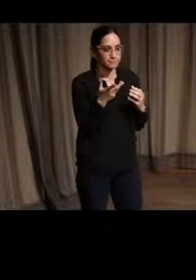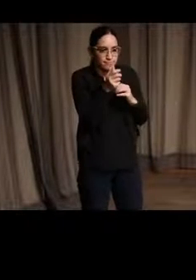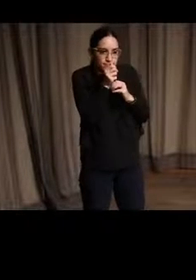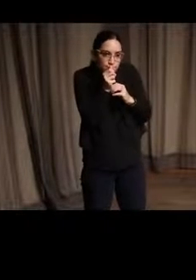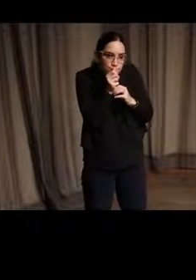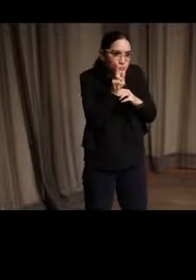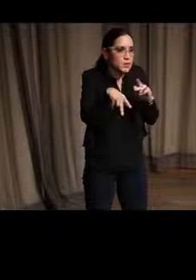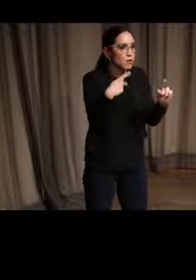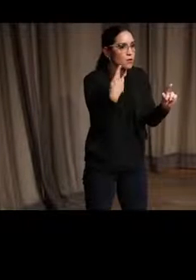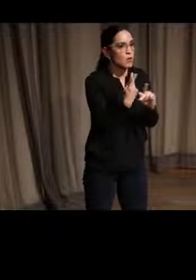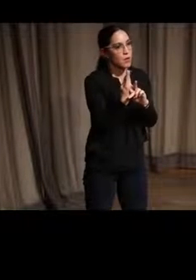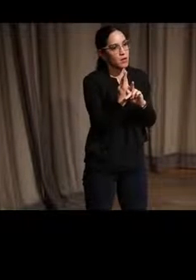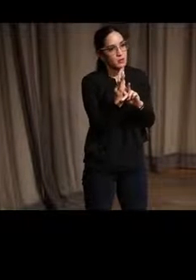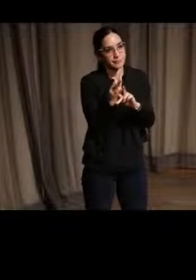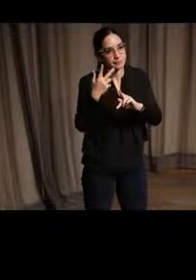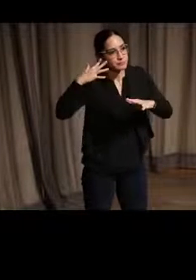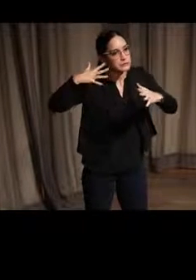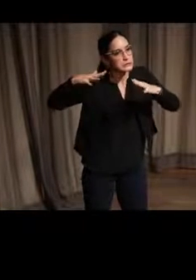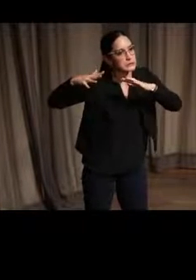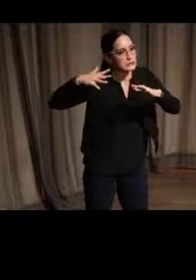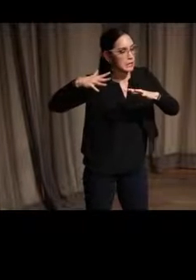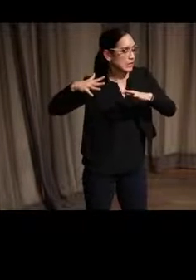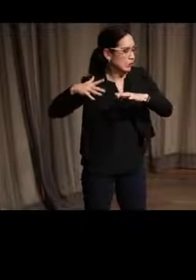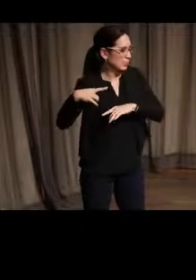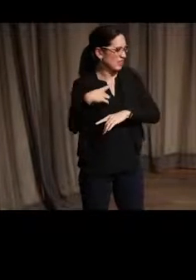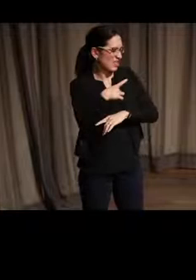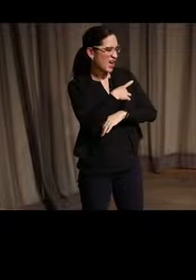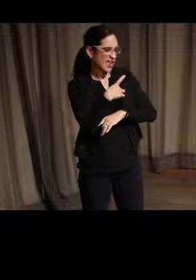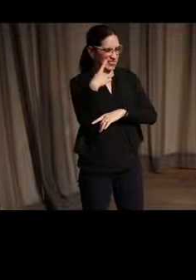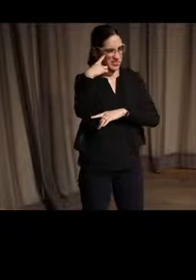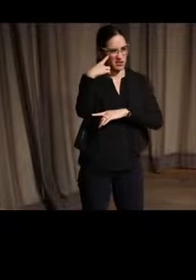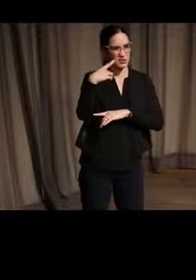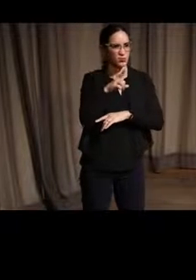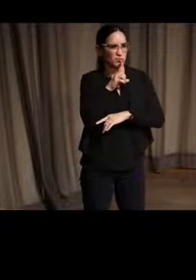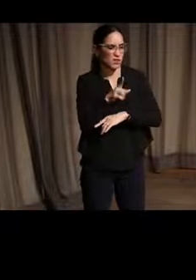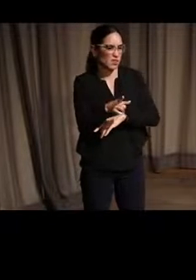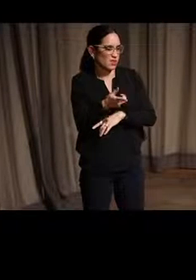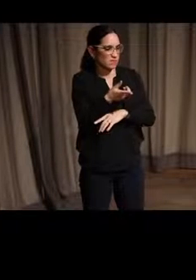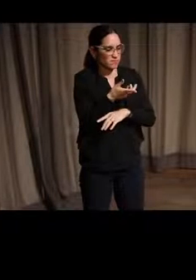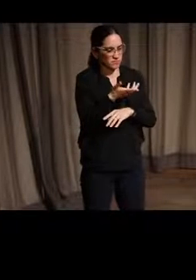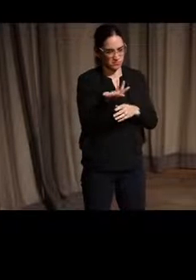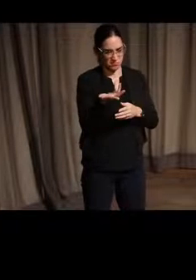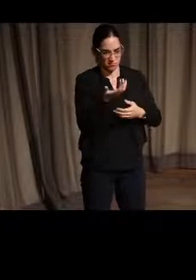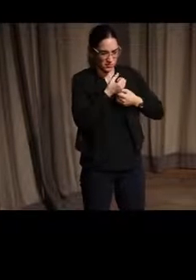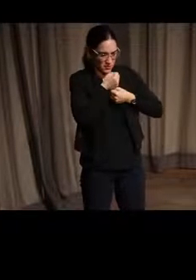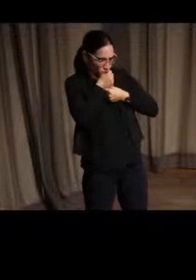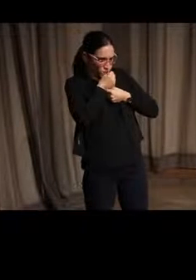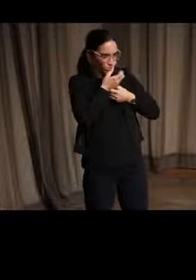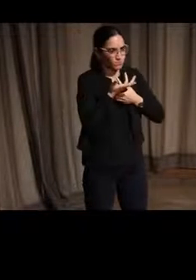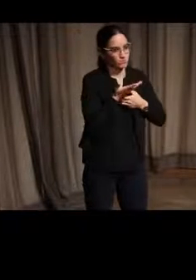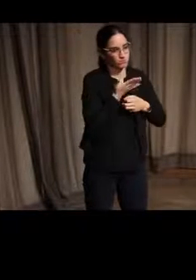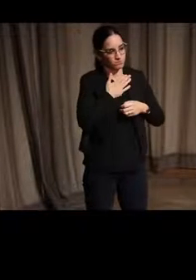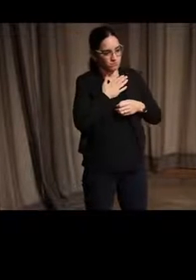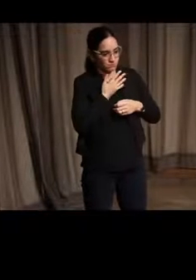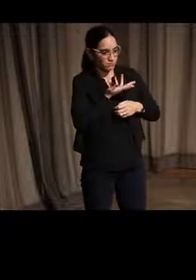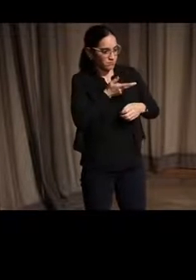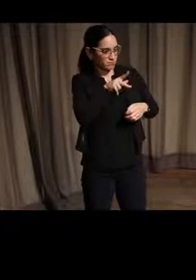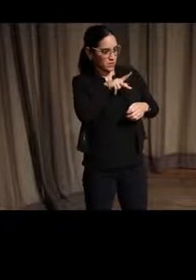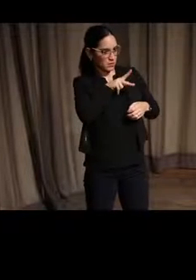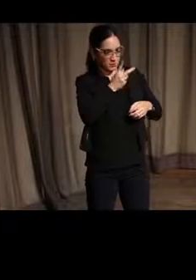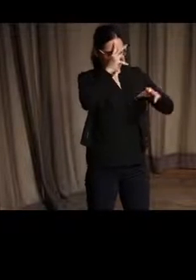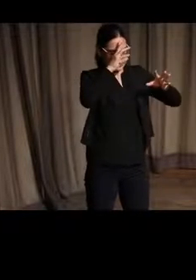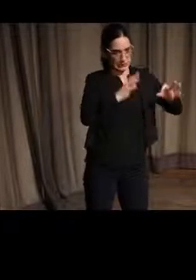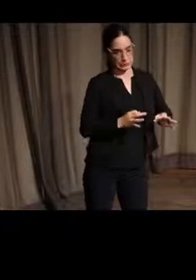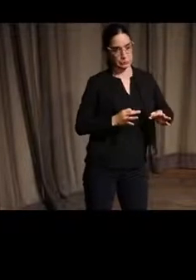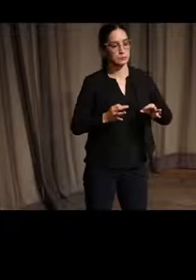how intimate the decision is itself, how personal that decision is for a woman. Yeah, and I mean, I think it also echoes the fact that this